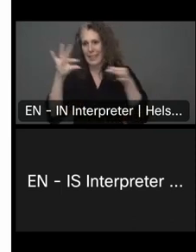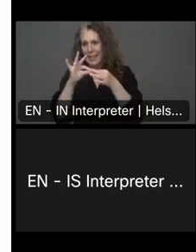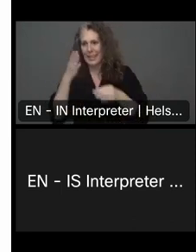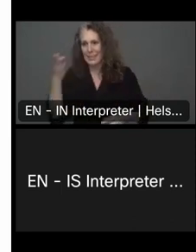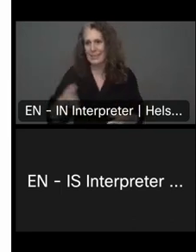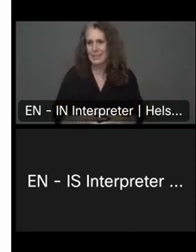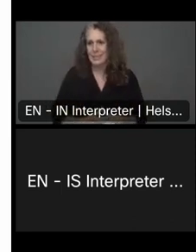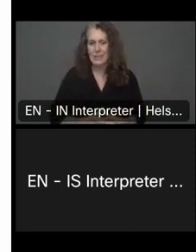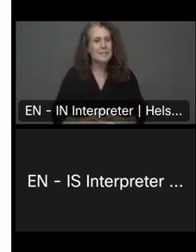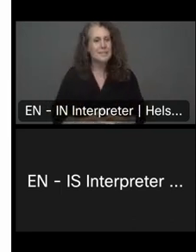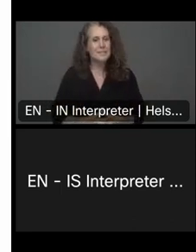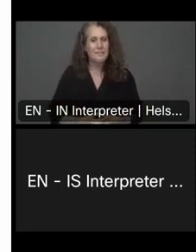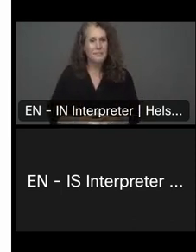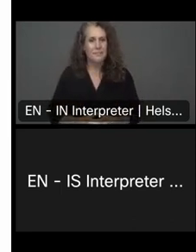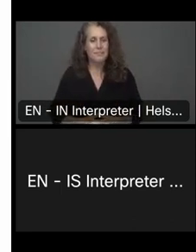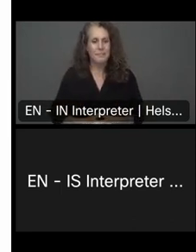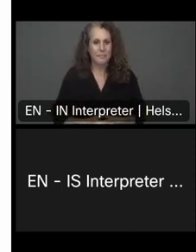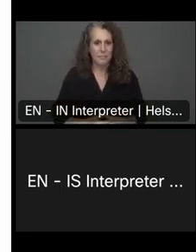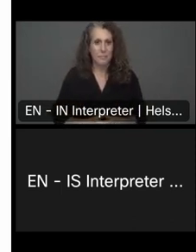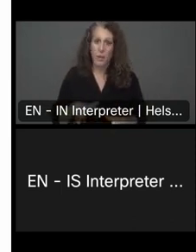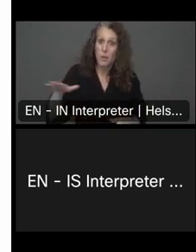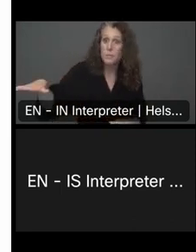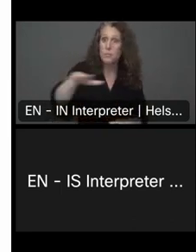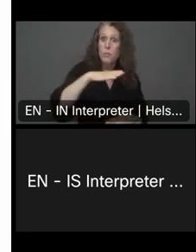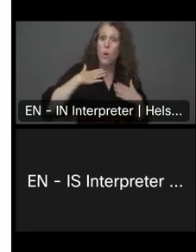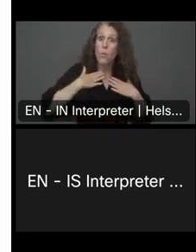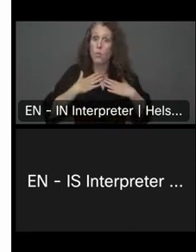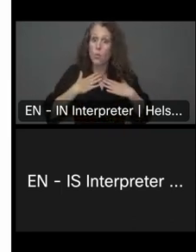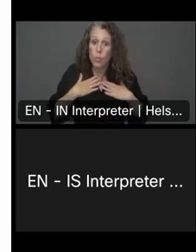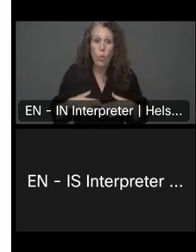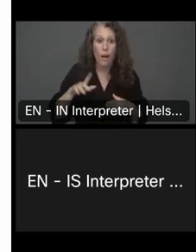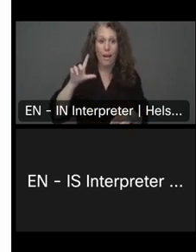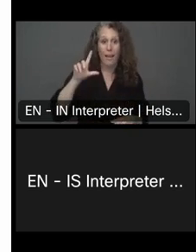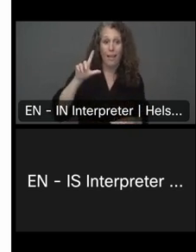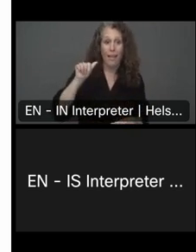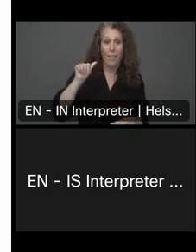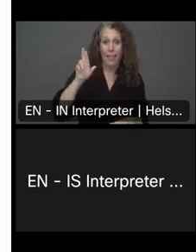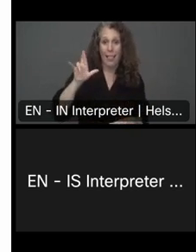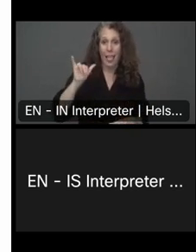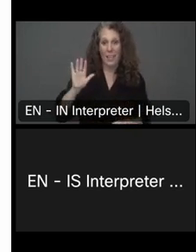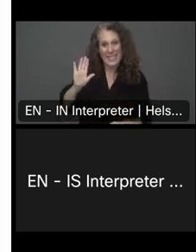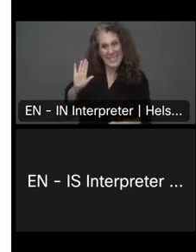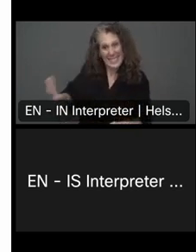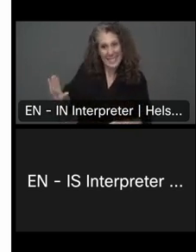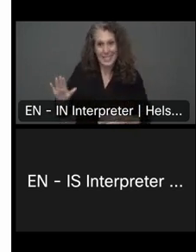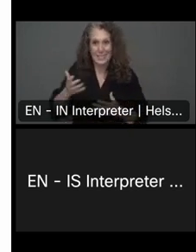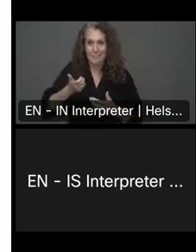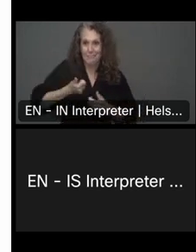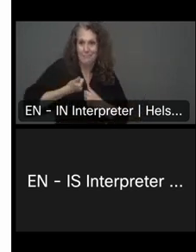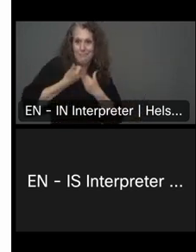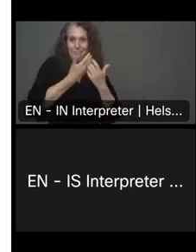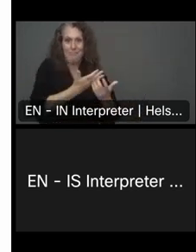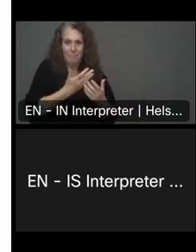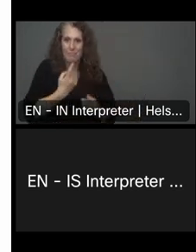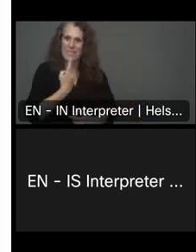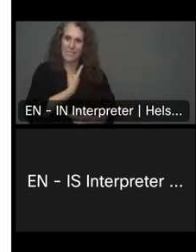for all of you who want to read an account by Larry himself about his intellectual biography, I recommend an article in the